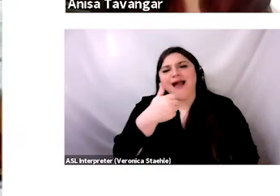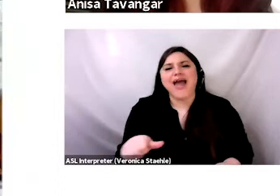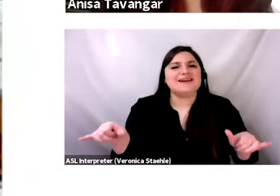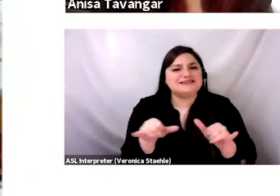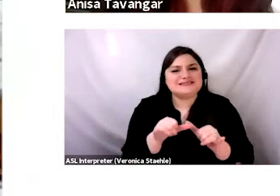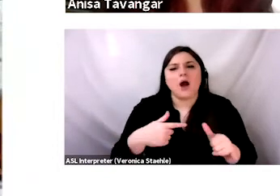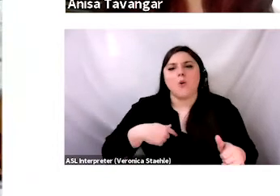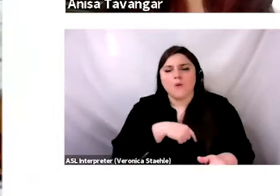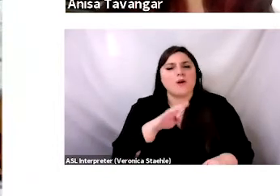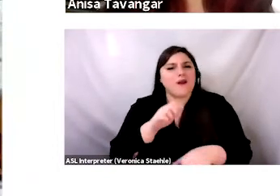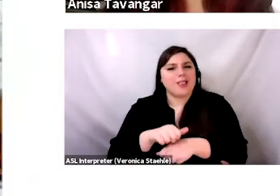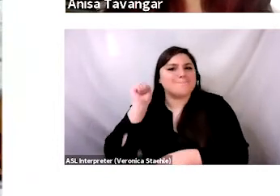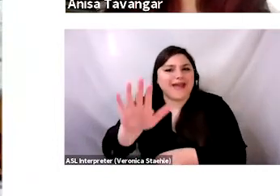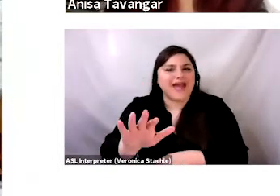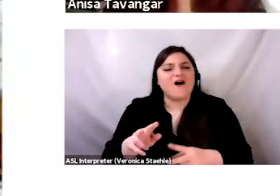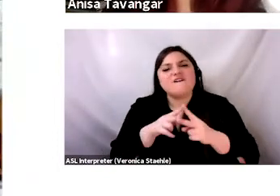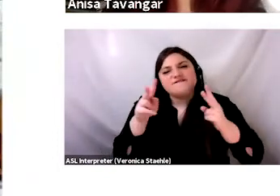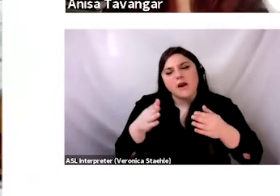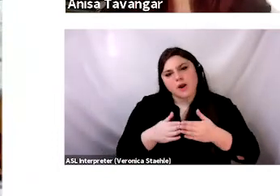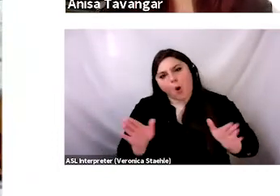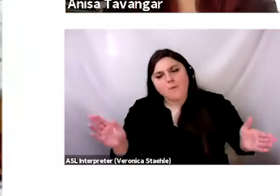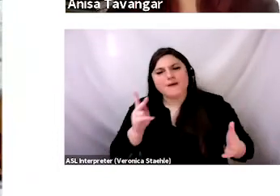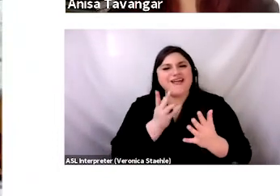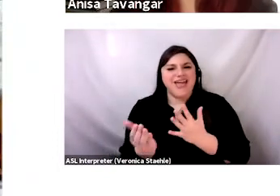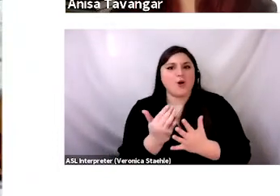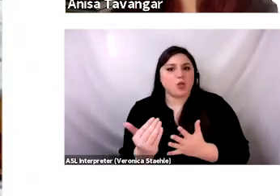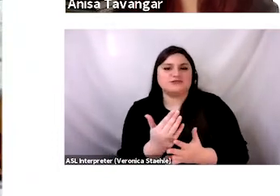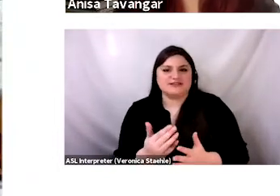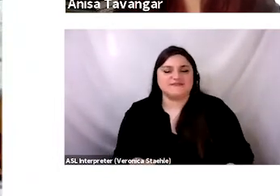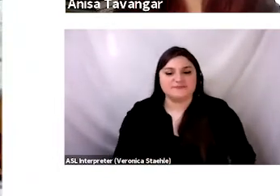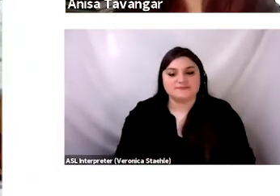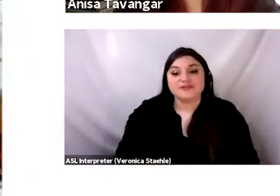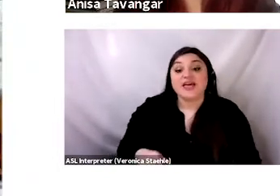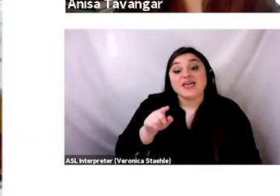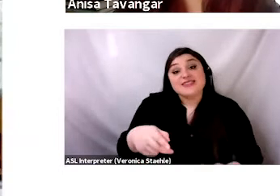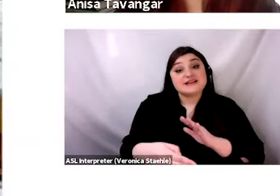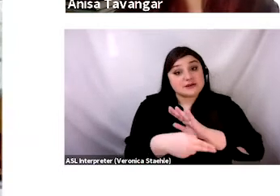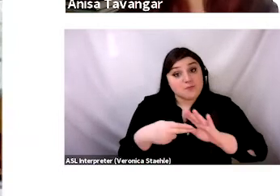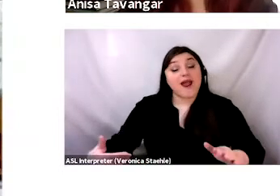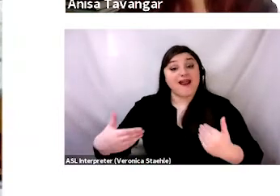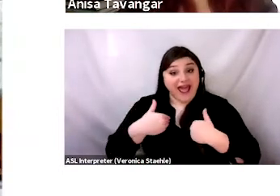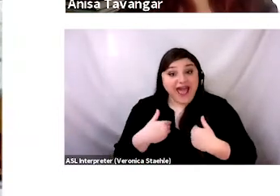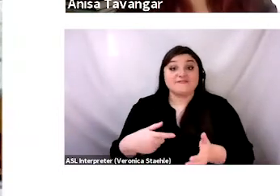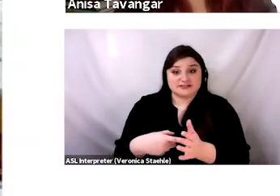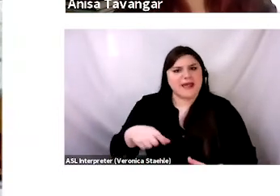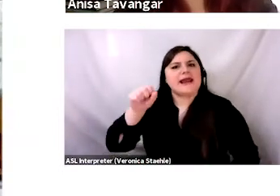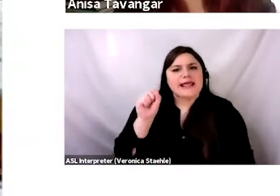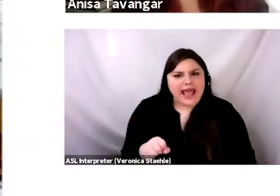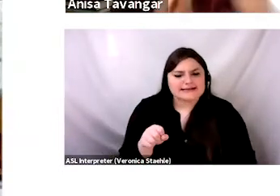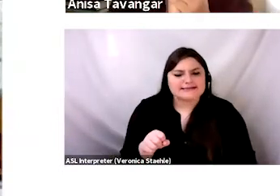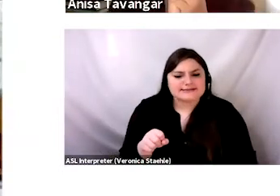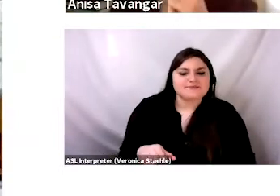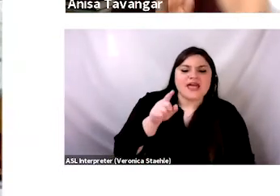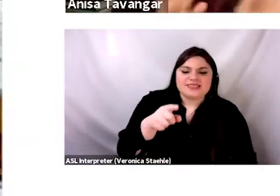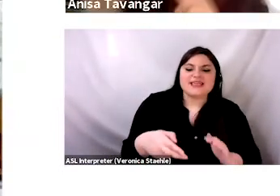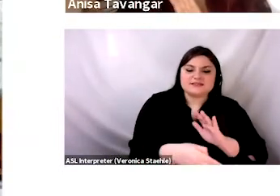And I think, that's a practice where, yes, there's demand and they're producing a lot of products, but they're not seeing it in a context of exclusivity where there's